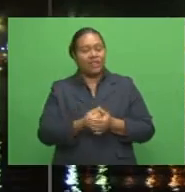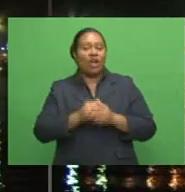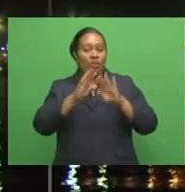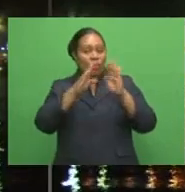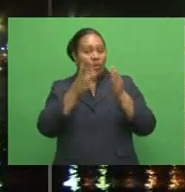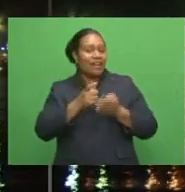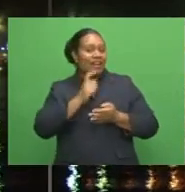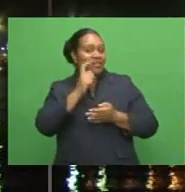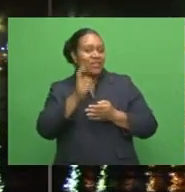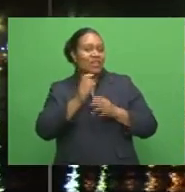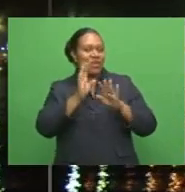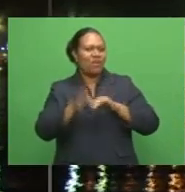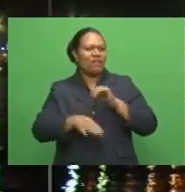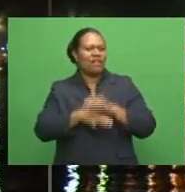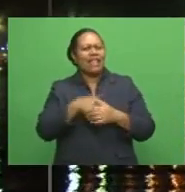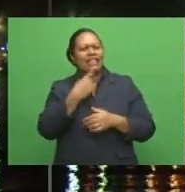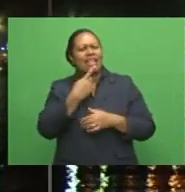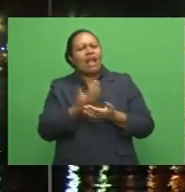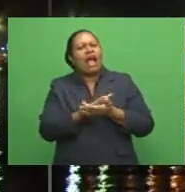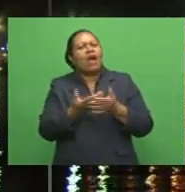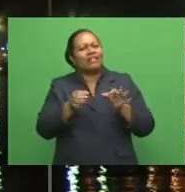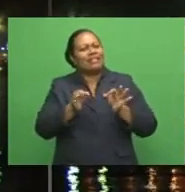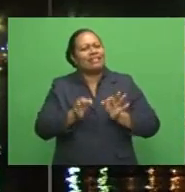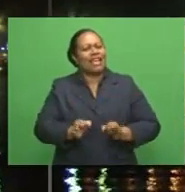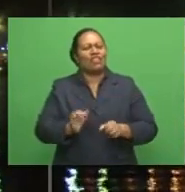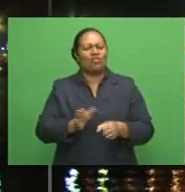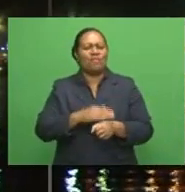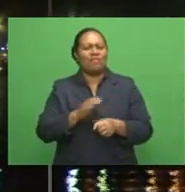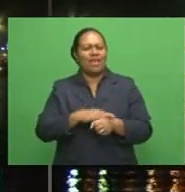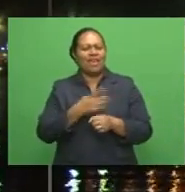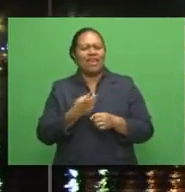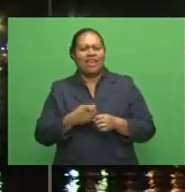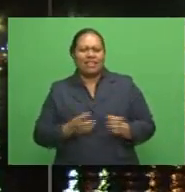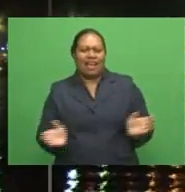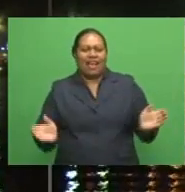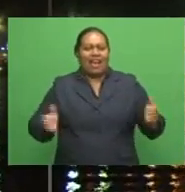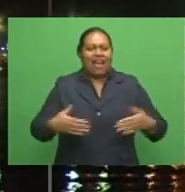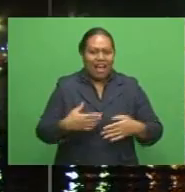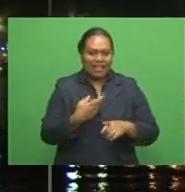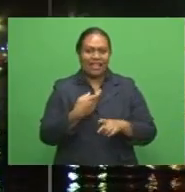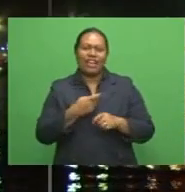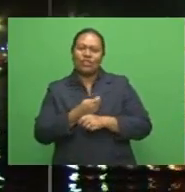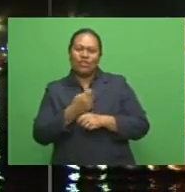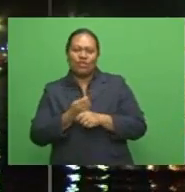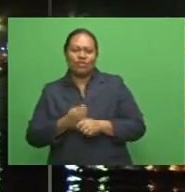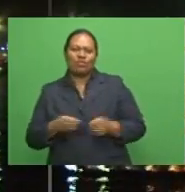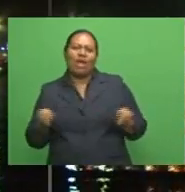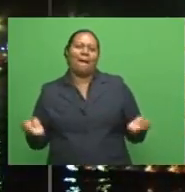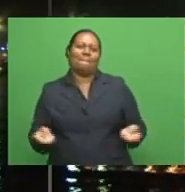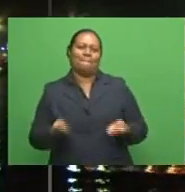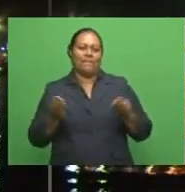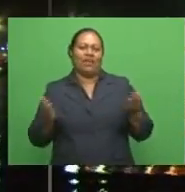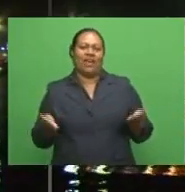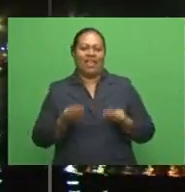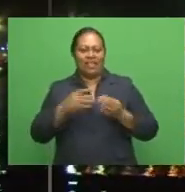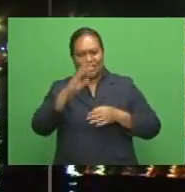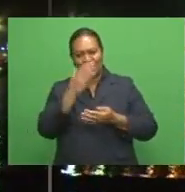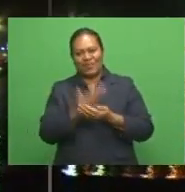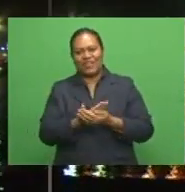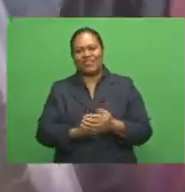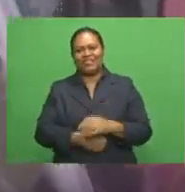the wonderful, we tell you how she decided to make hug kits so she could safely embrace her students. This from Buzz